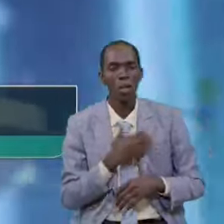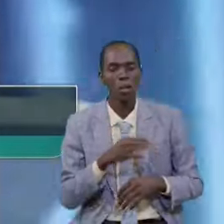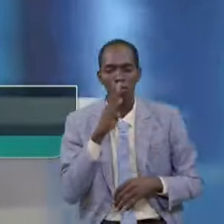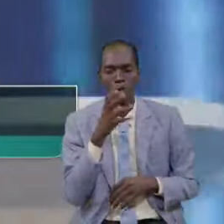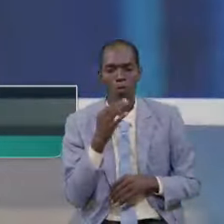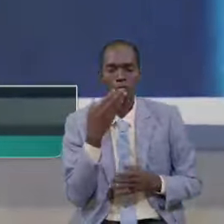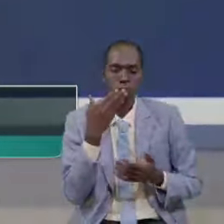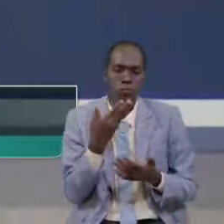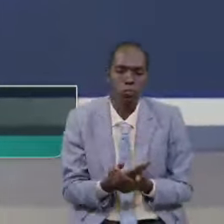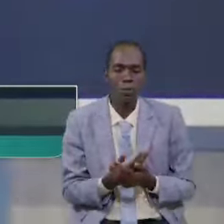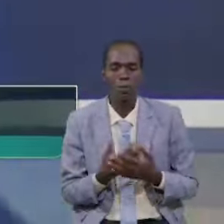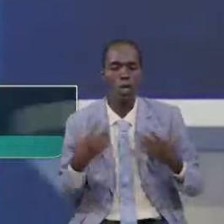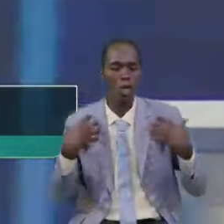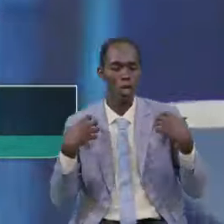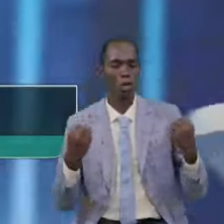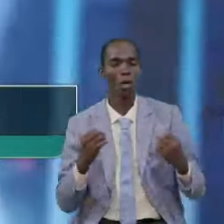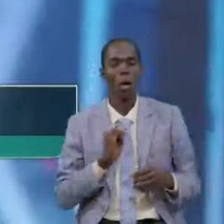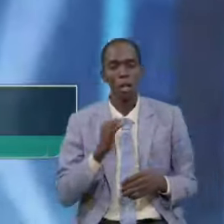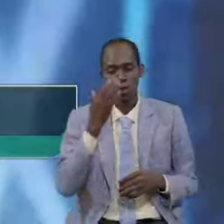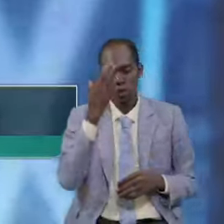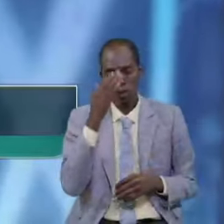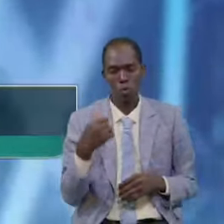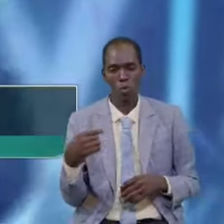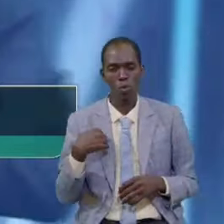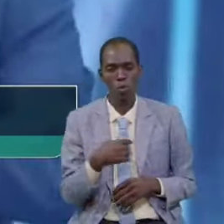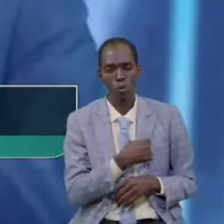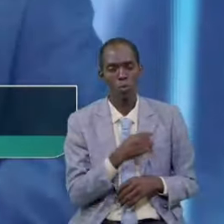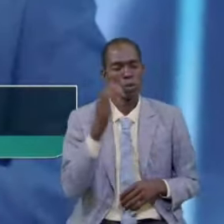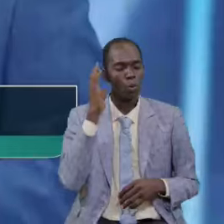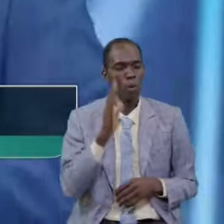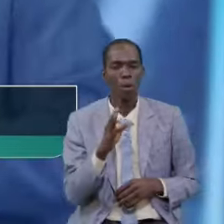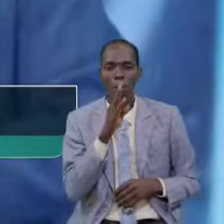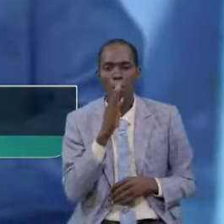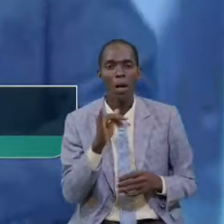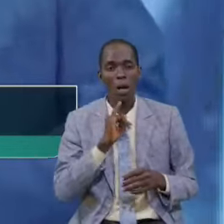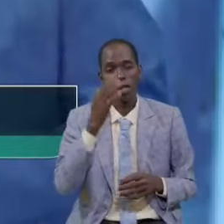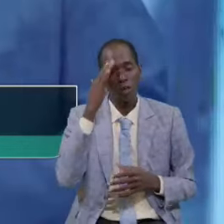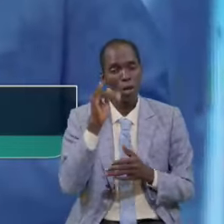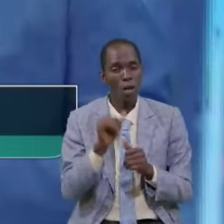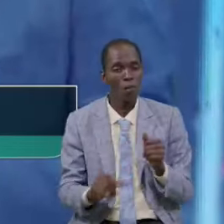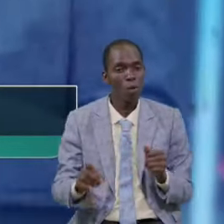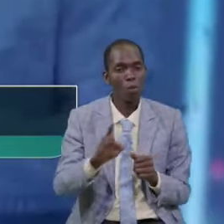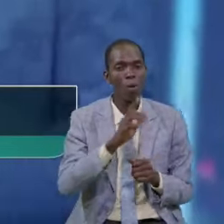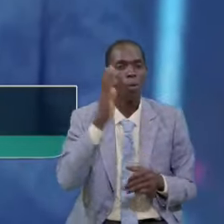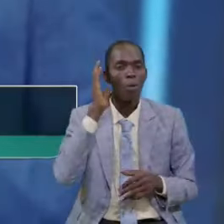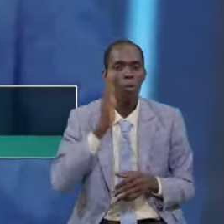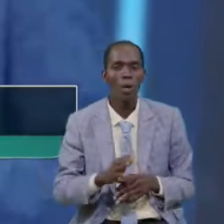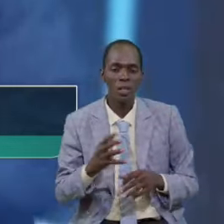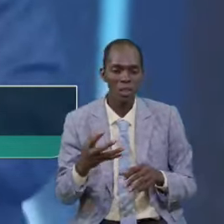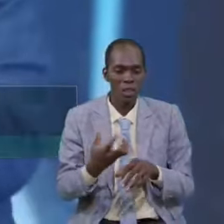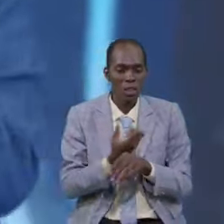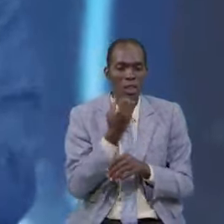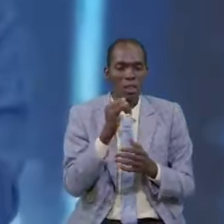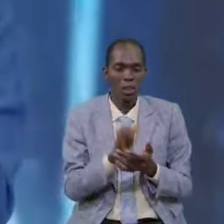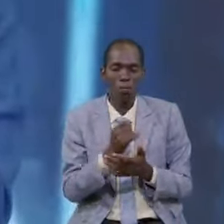going to be, I know you are going to be, I know that everyone is going to take the charge, and is going to have the